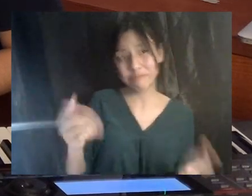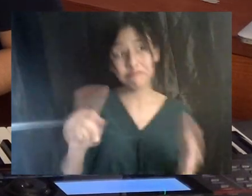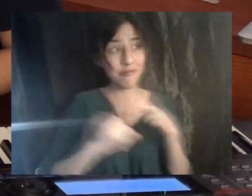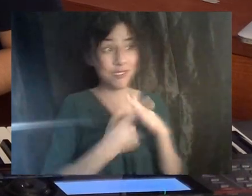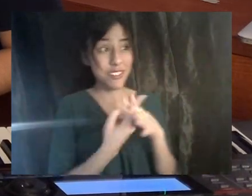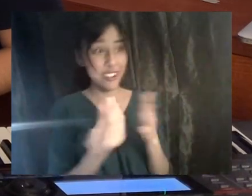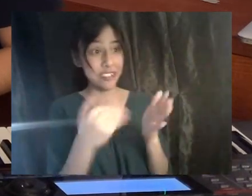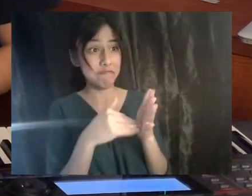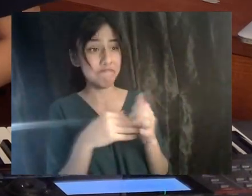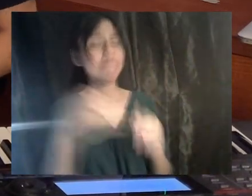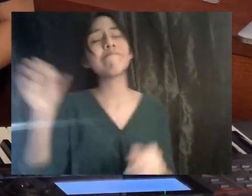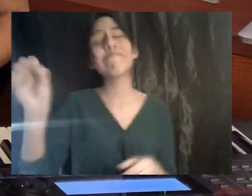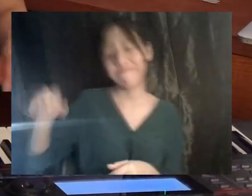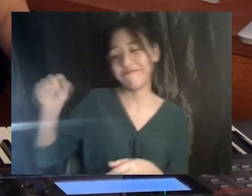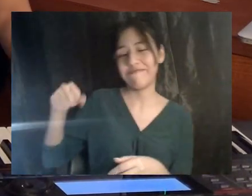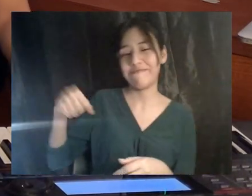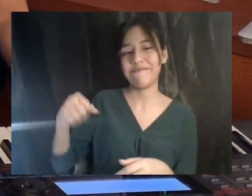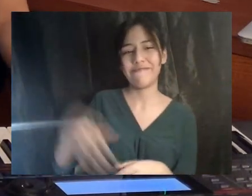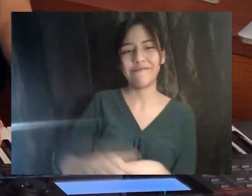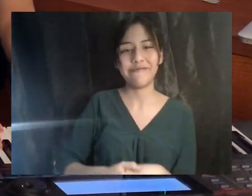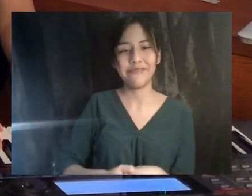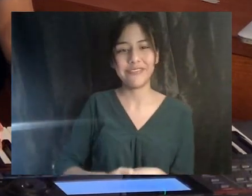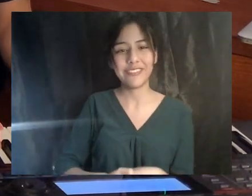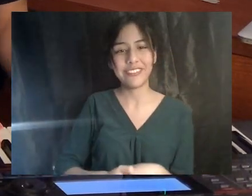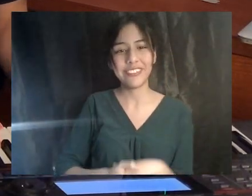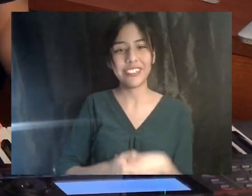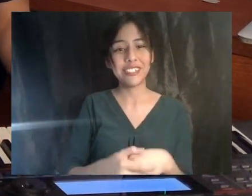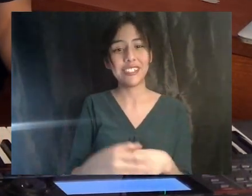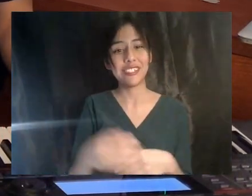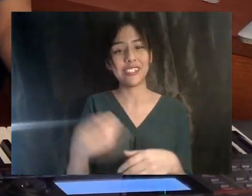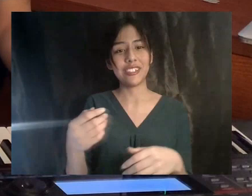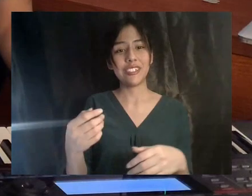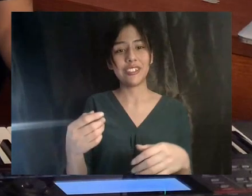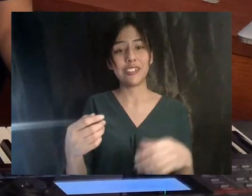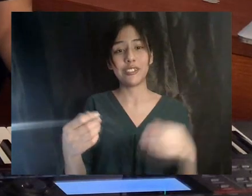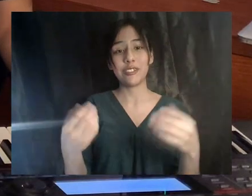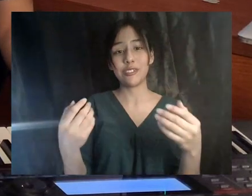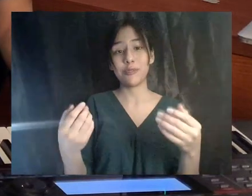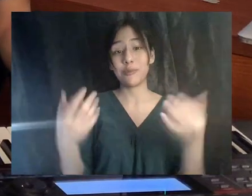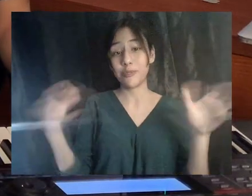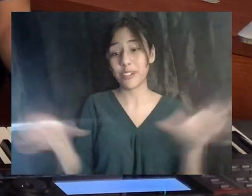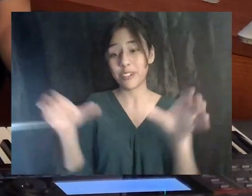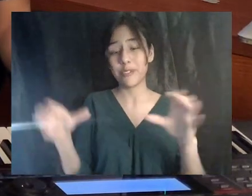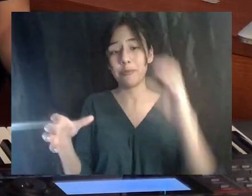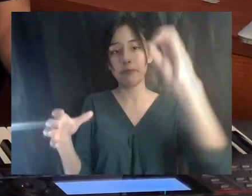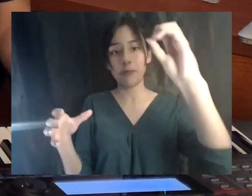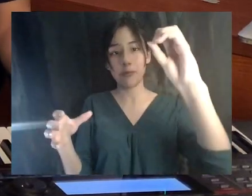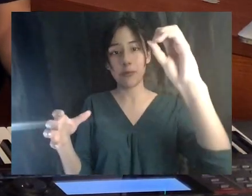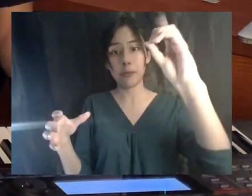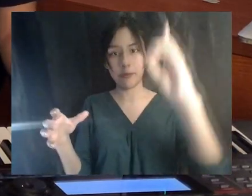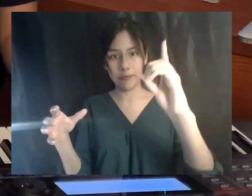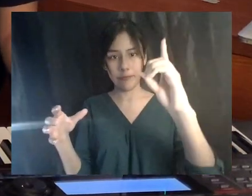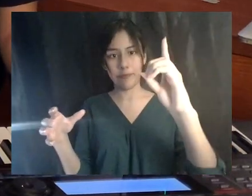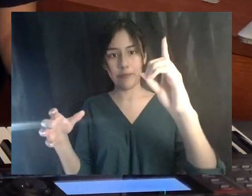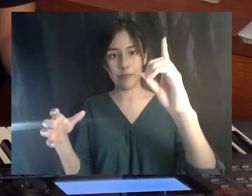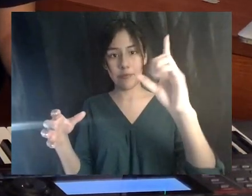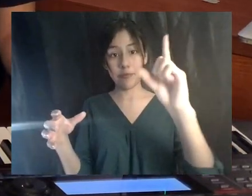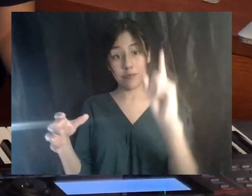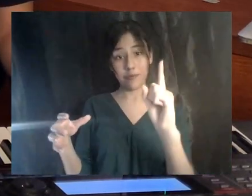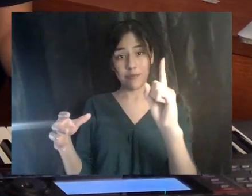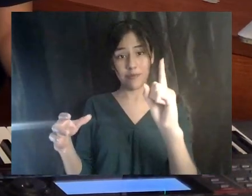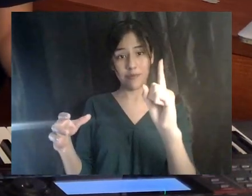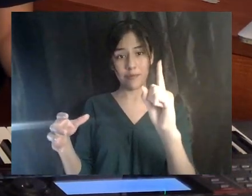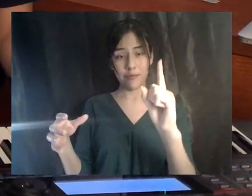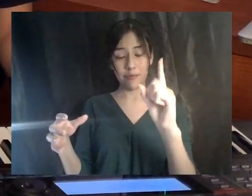whole note. Yeah. So we're gonna go whole note, half note, quarter